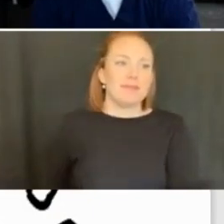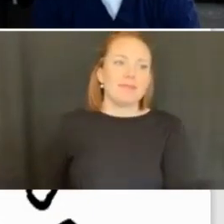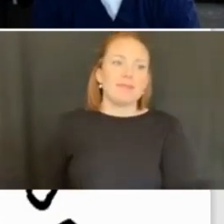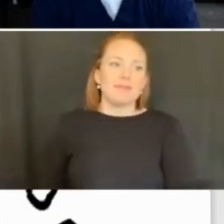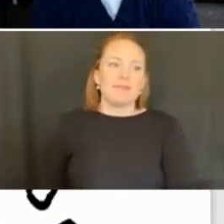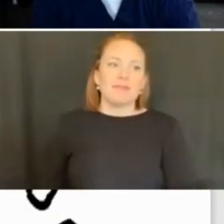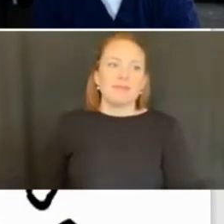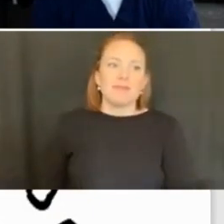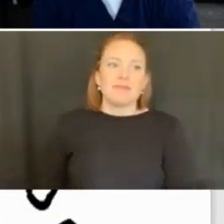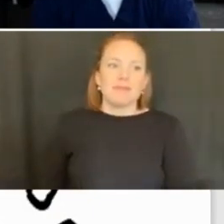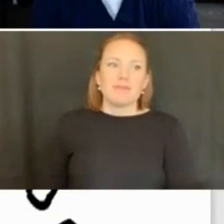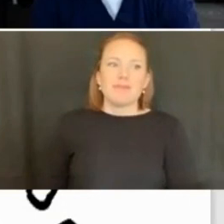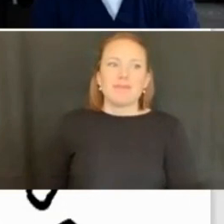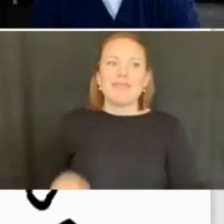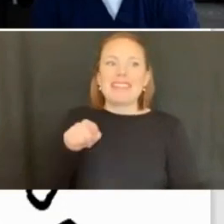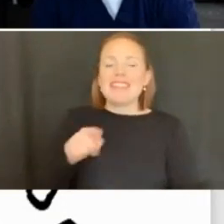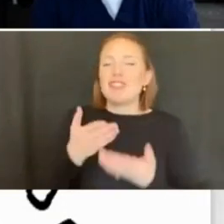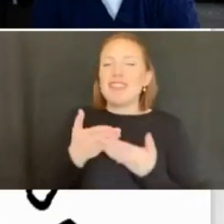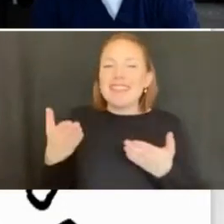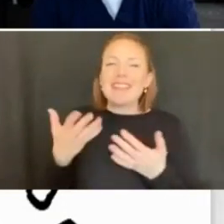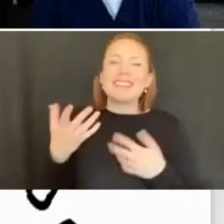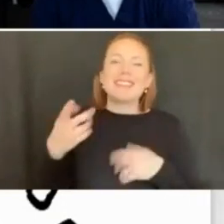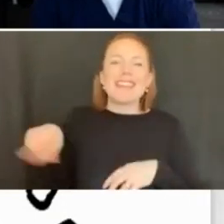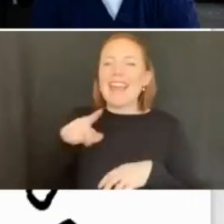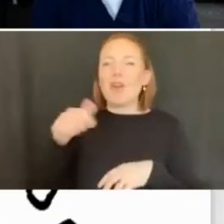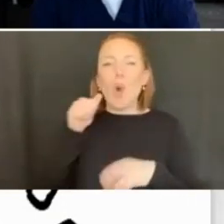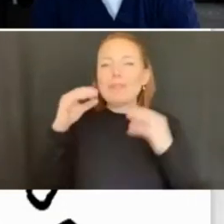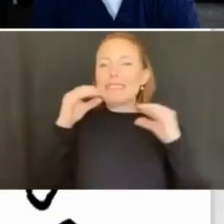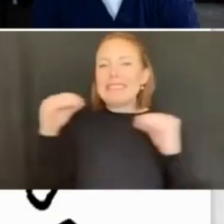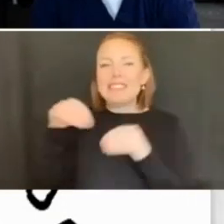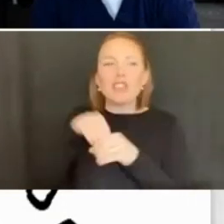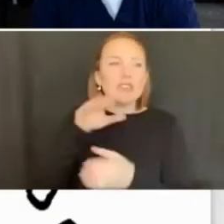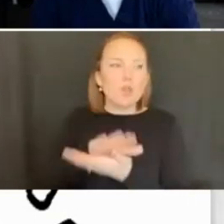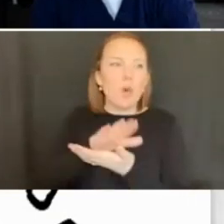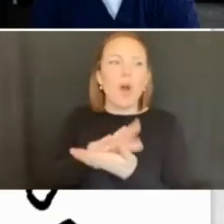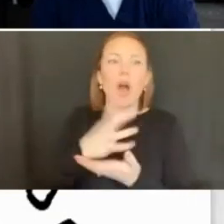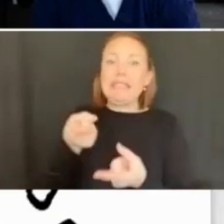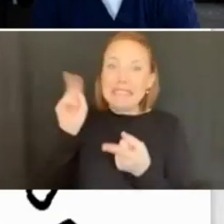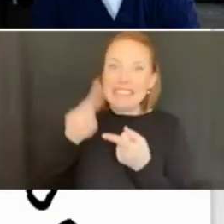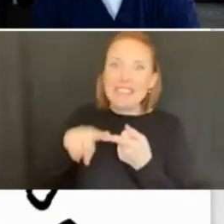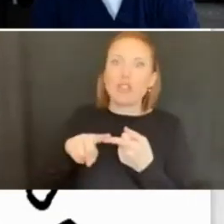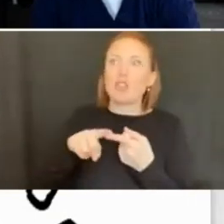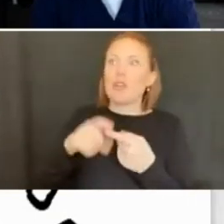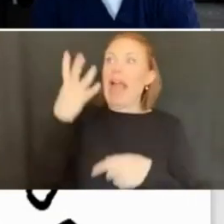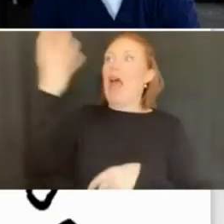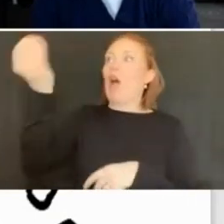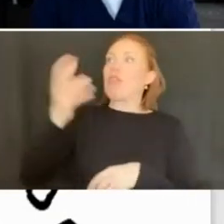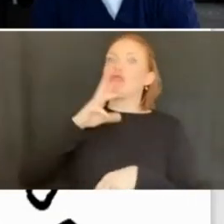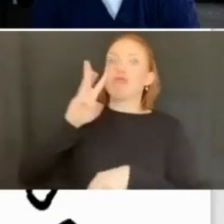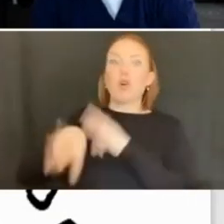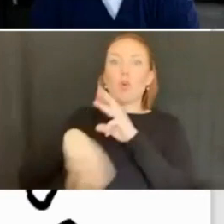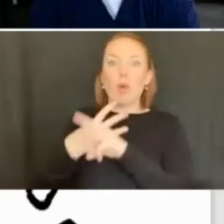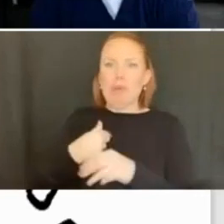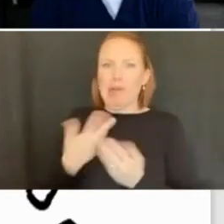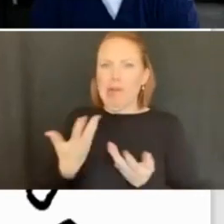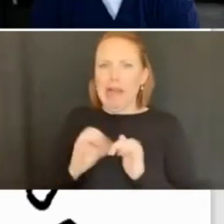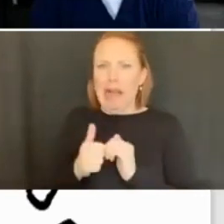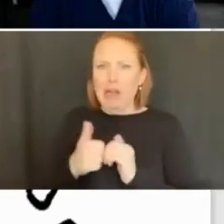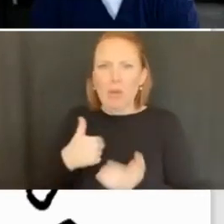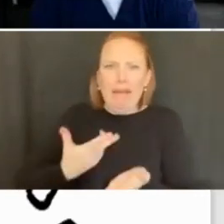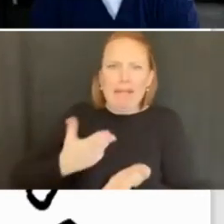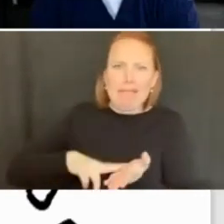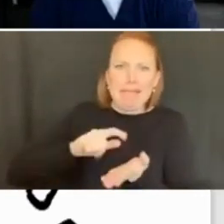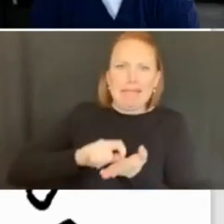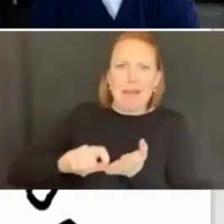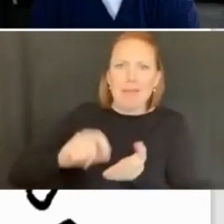say they don't teach you in school. We don't think about until you're out there and you're like, oh, well, how do I do that? And certainly we can Google it, we